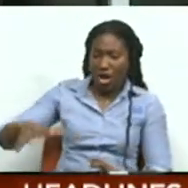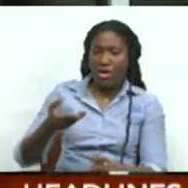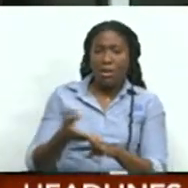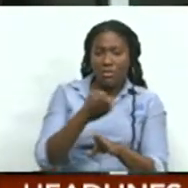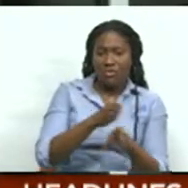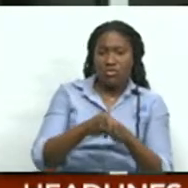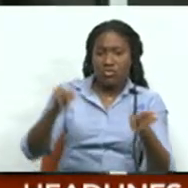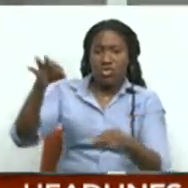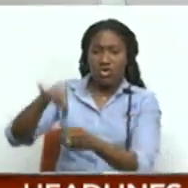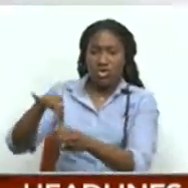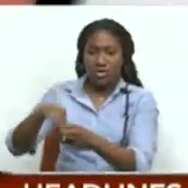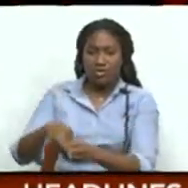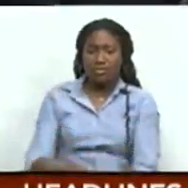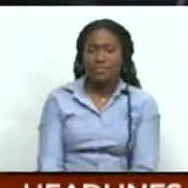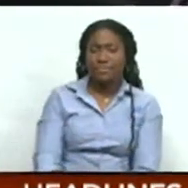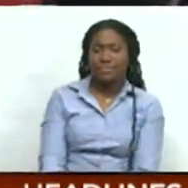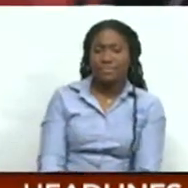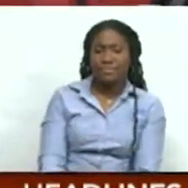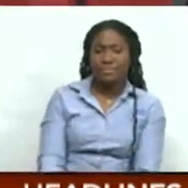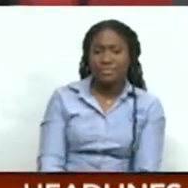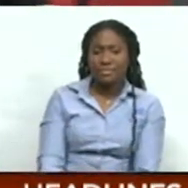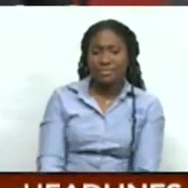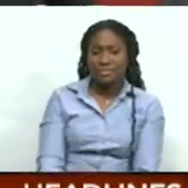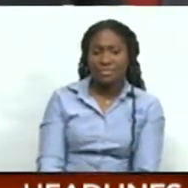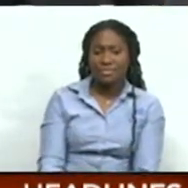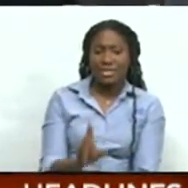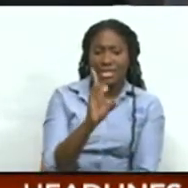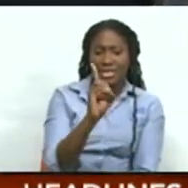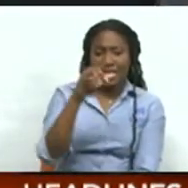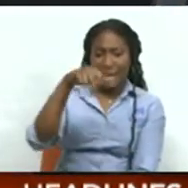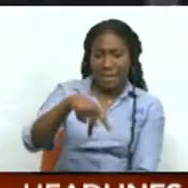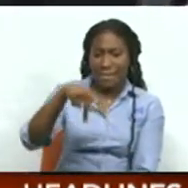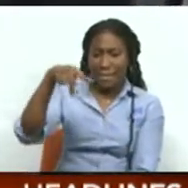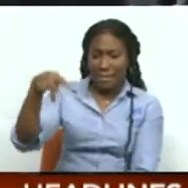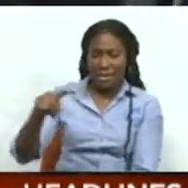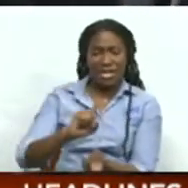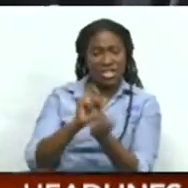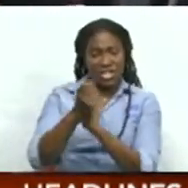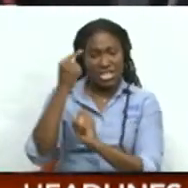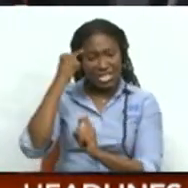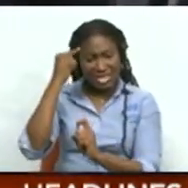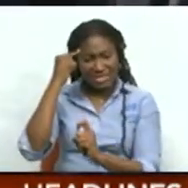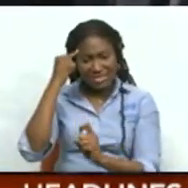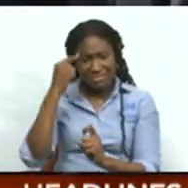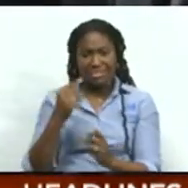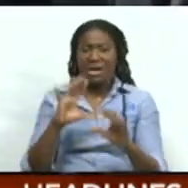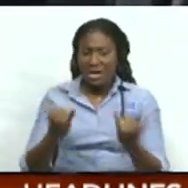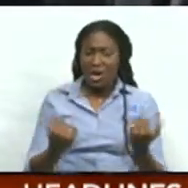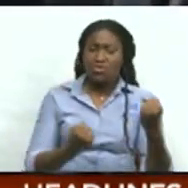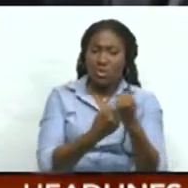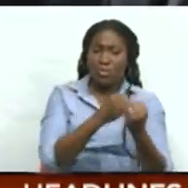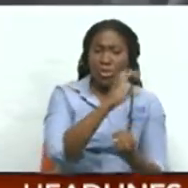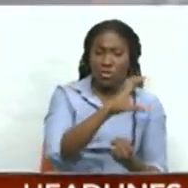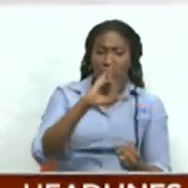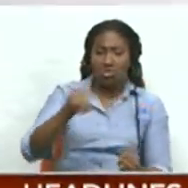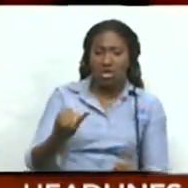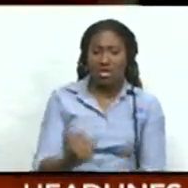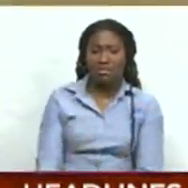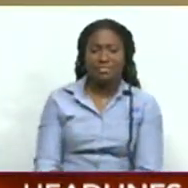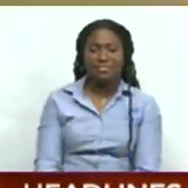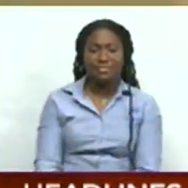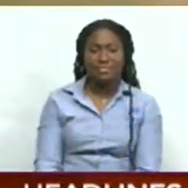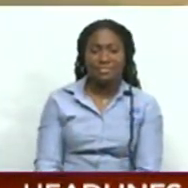election. The DPP seems to have changed his mind and is in support of the CCJ. Back to